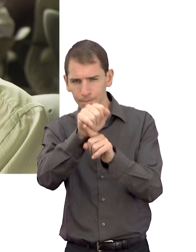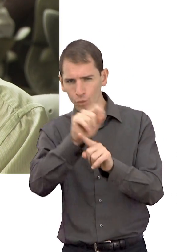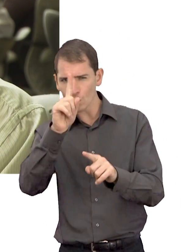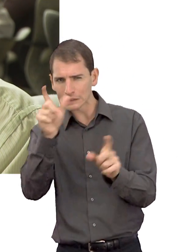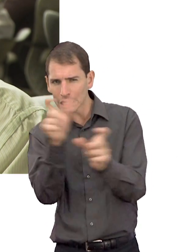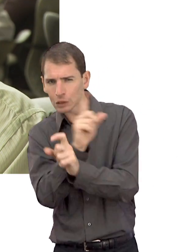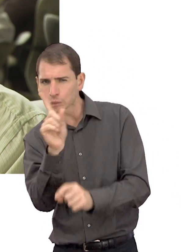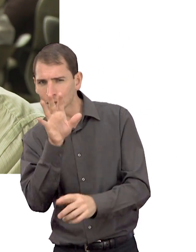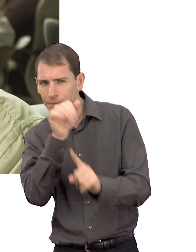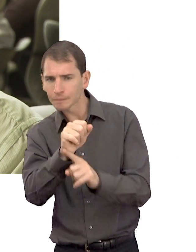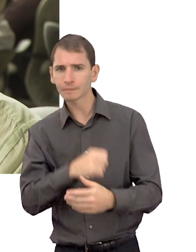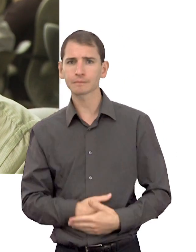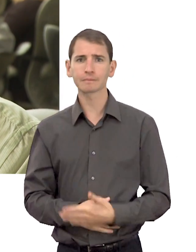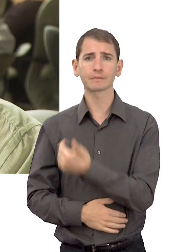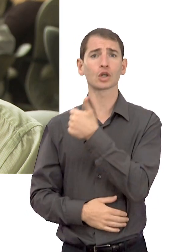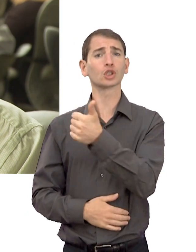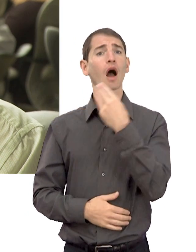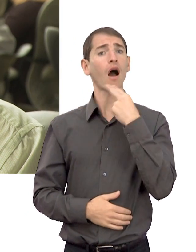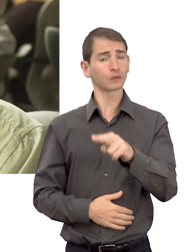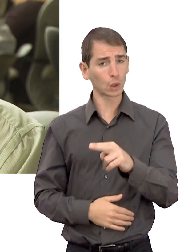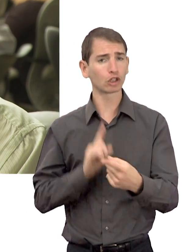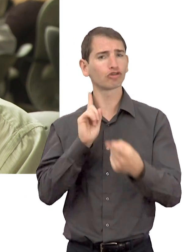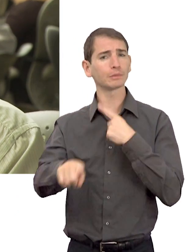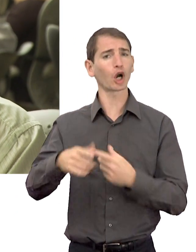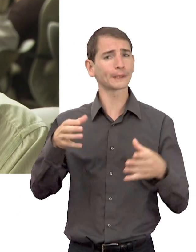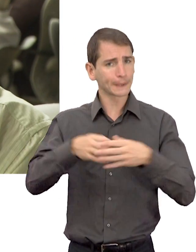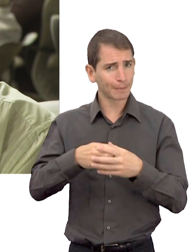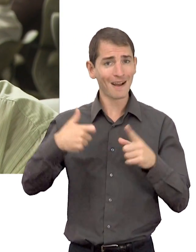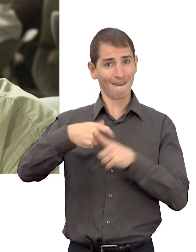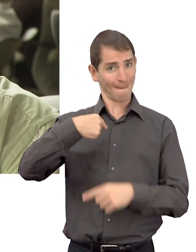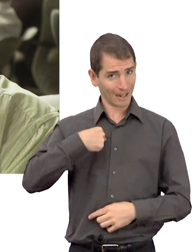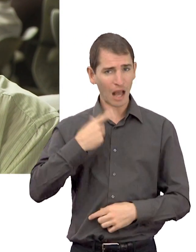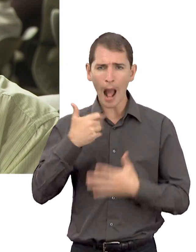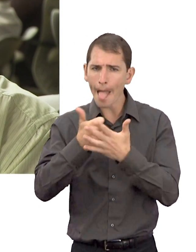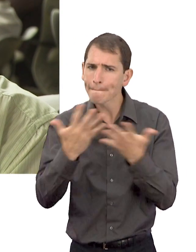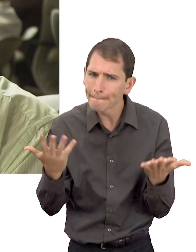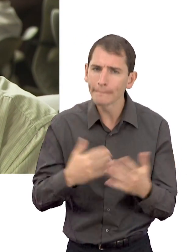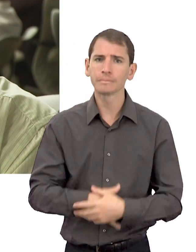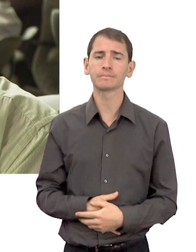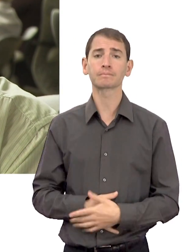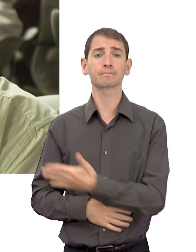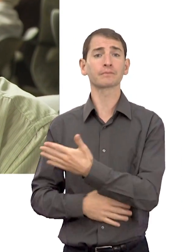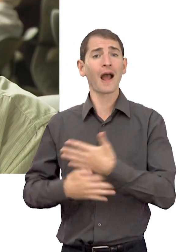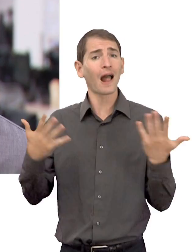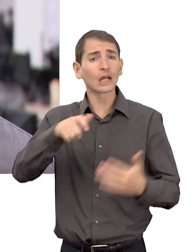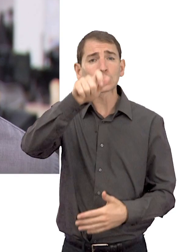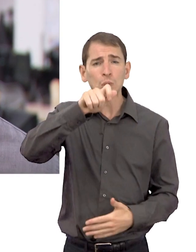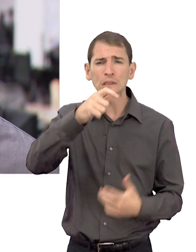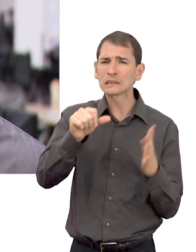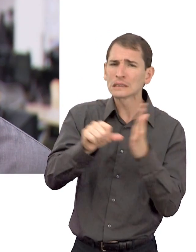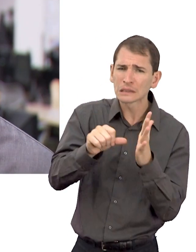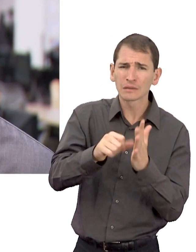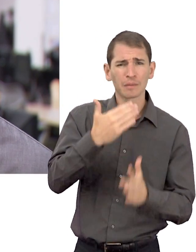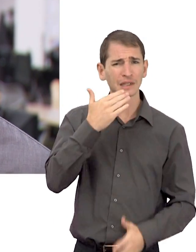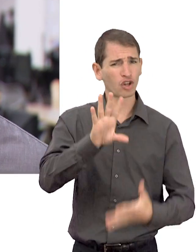afternoon, response team, Kevin speaking. How can I help? If students have any issues at all, we would encourage them to contact us here so we can